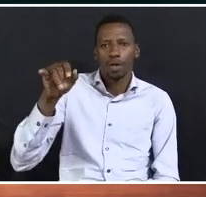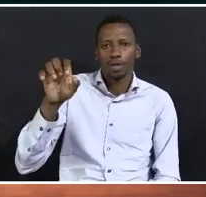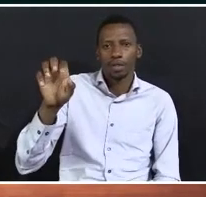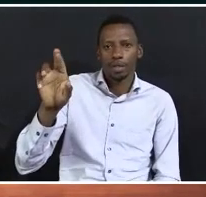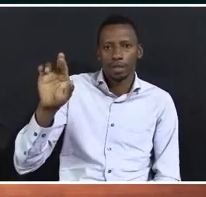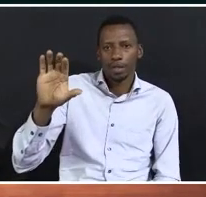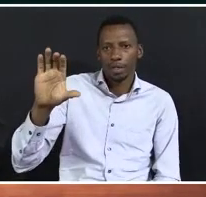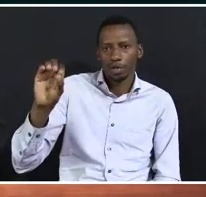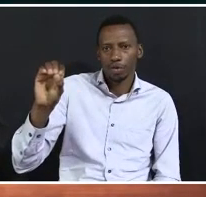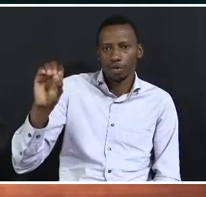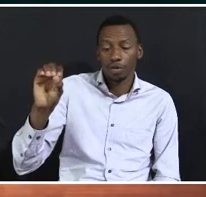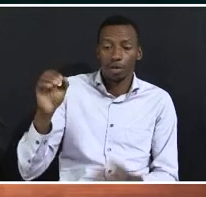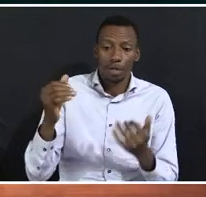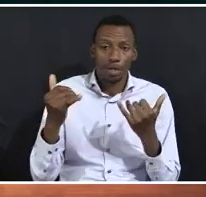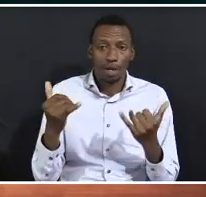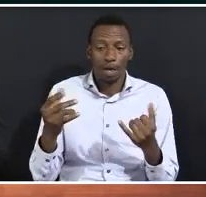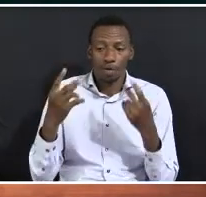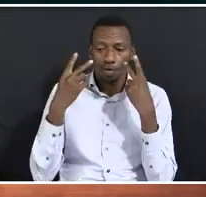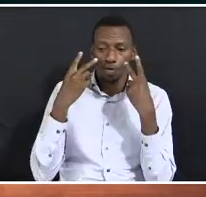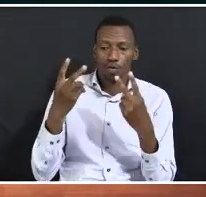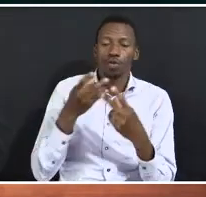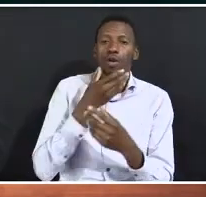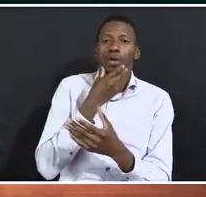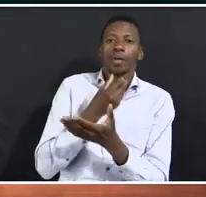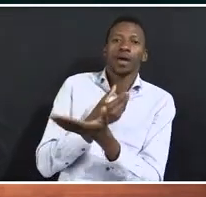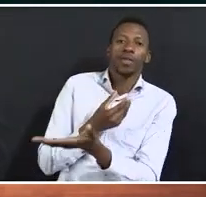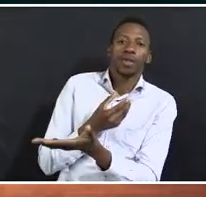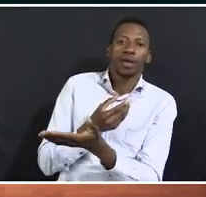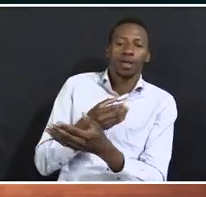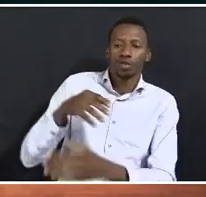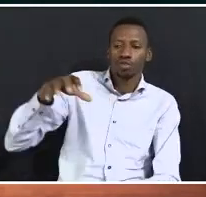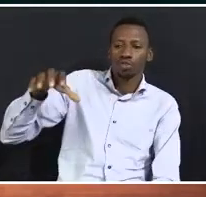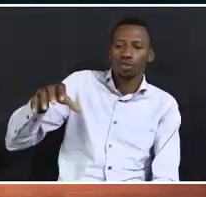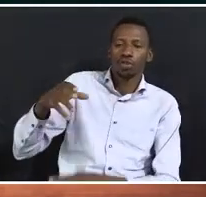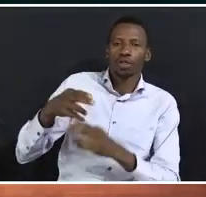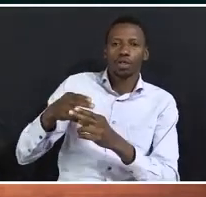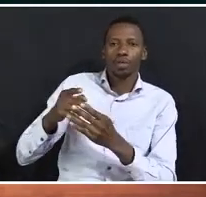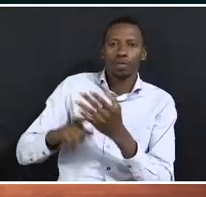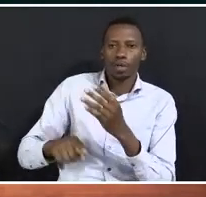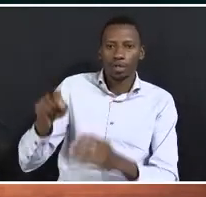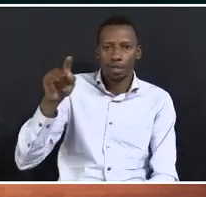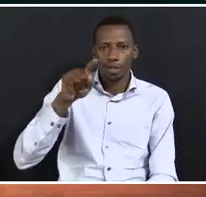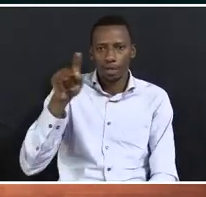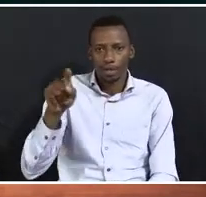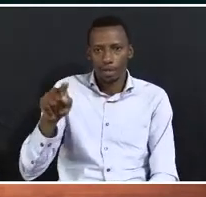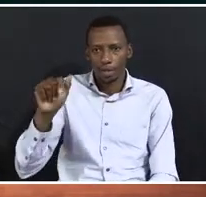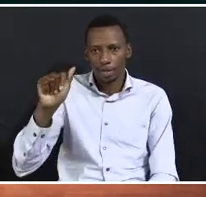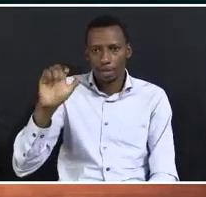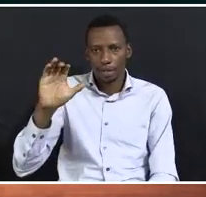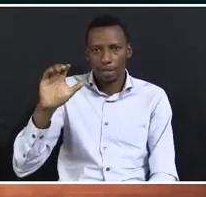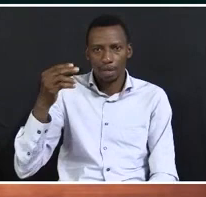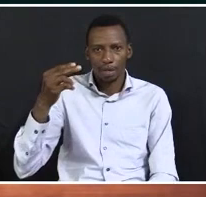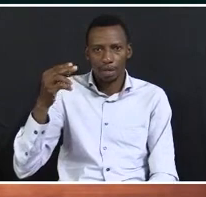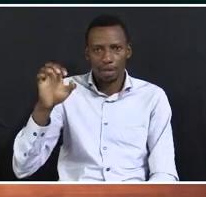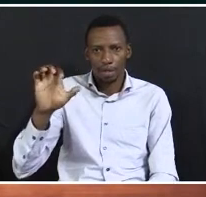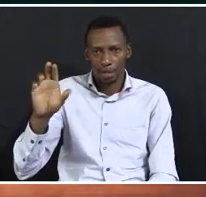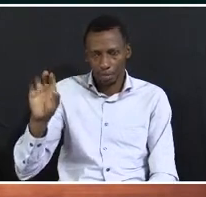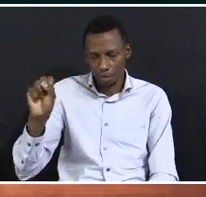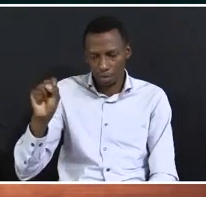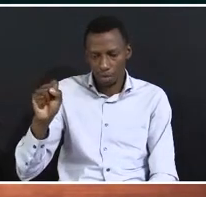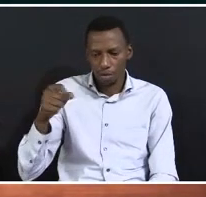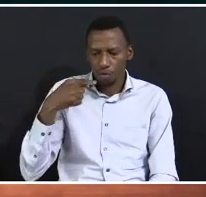behold, there was a man named Zacchaeus, who was a chief tax collector and was